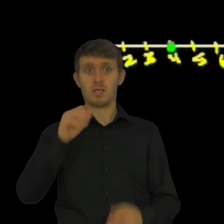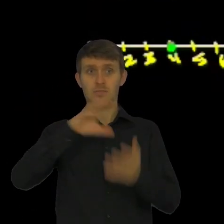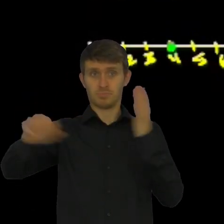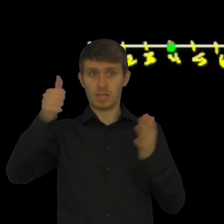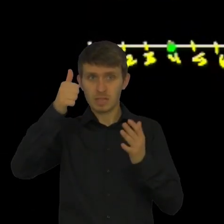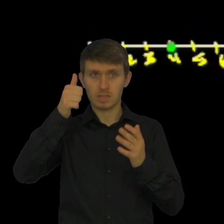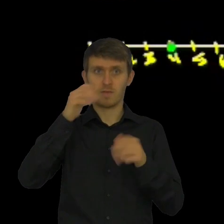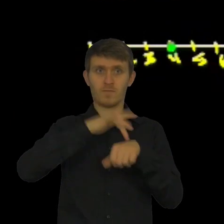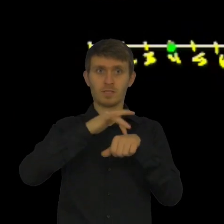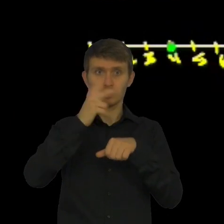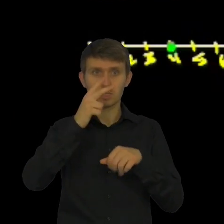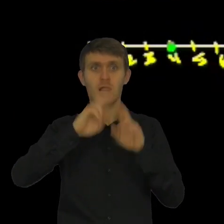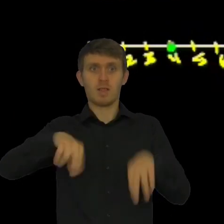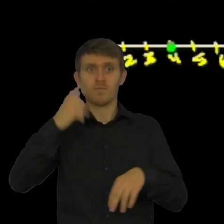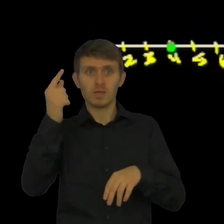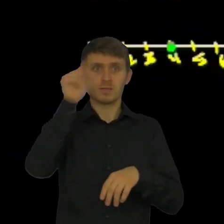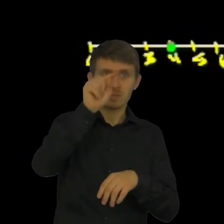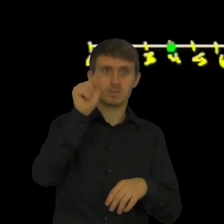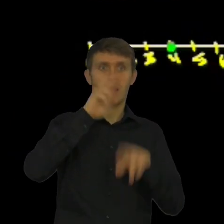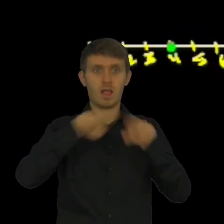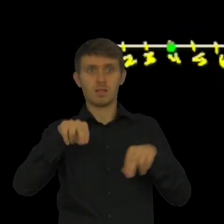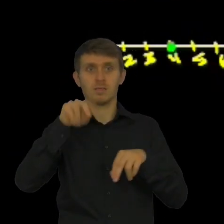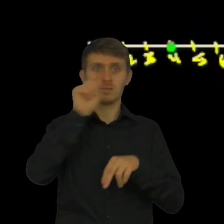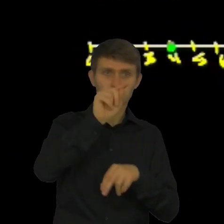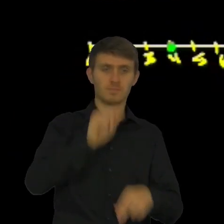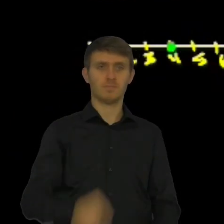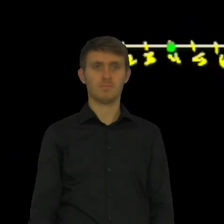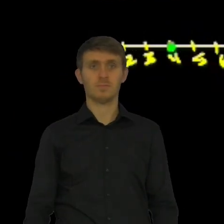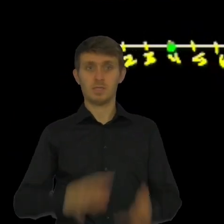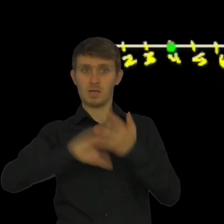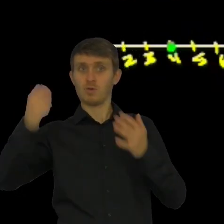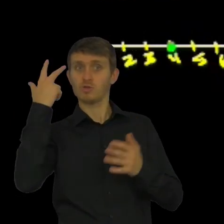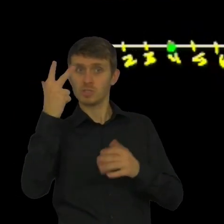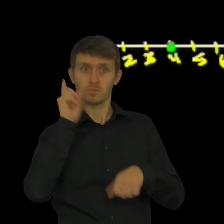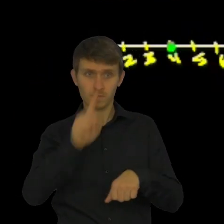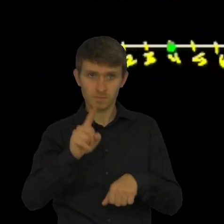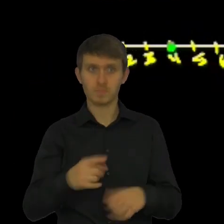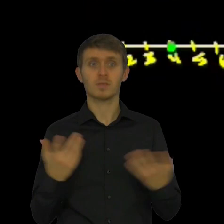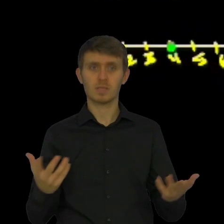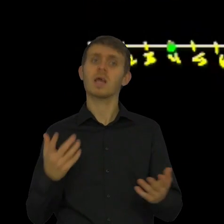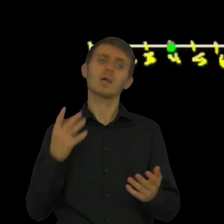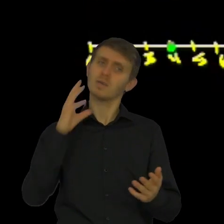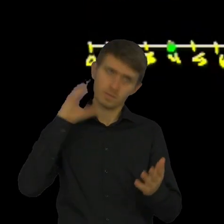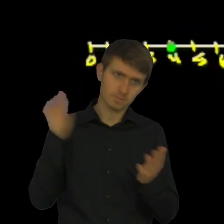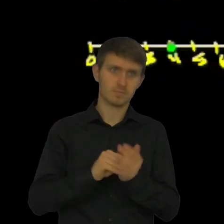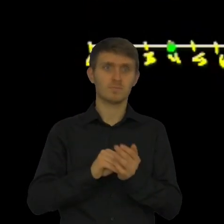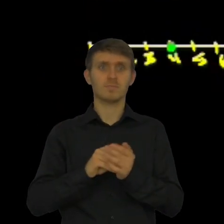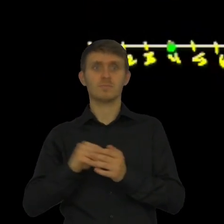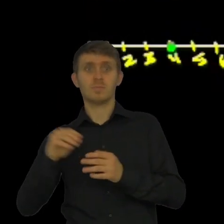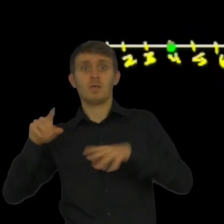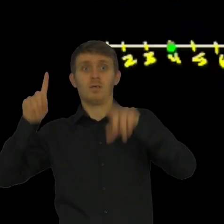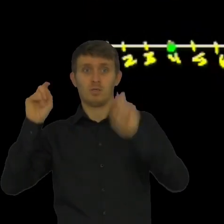two take away three we took away three right so we'll go back one two three along the number line and we'll end